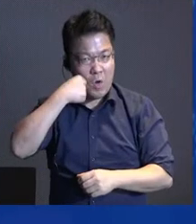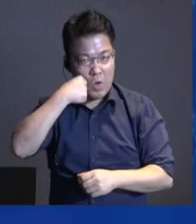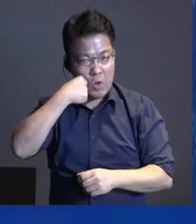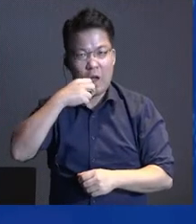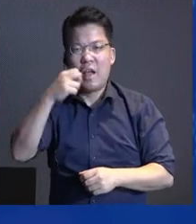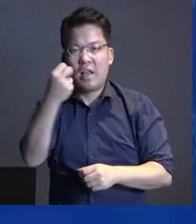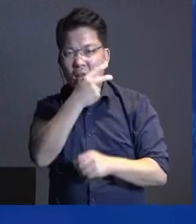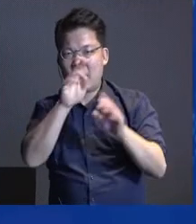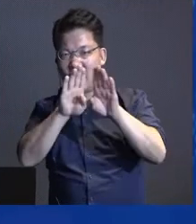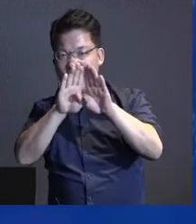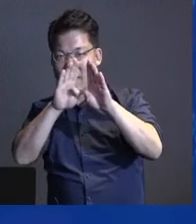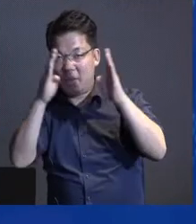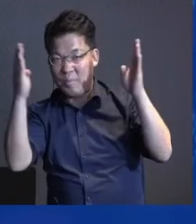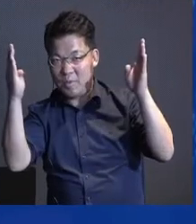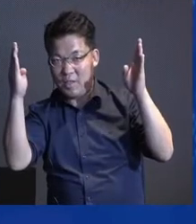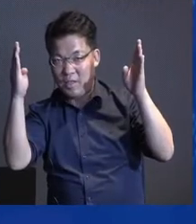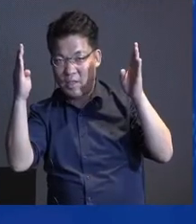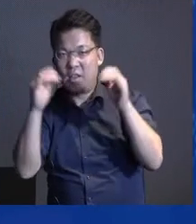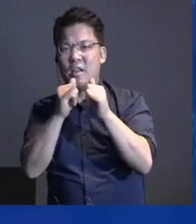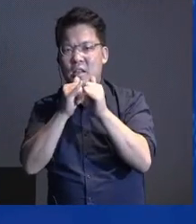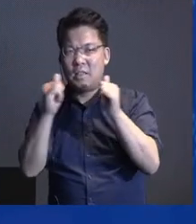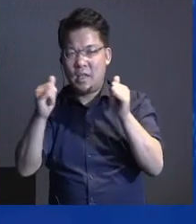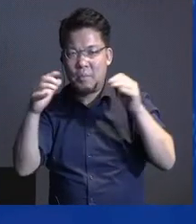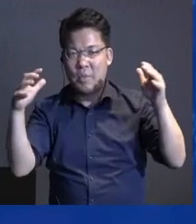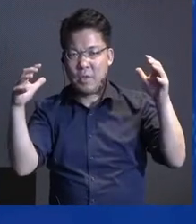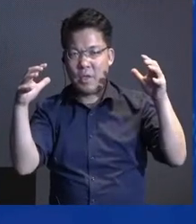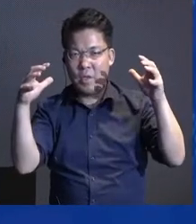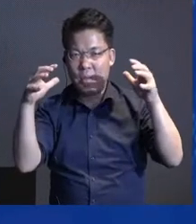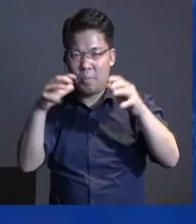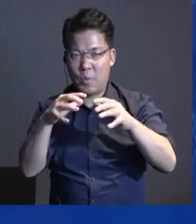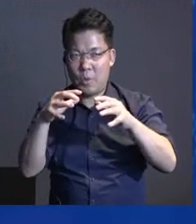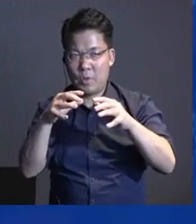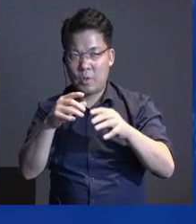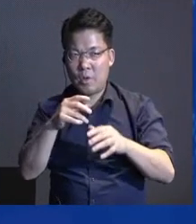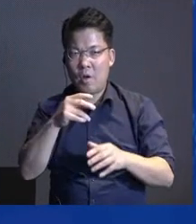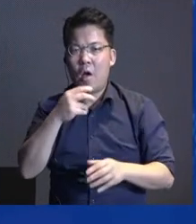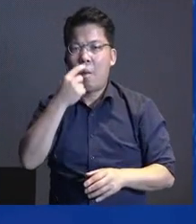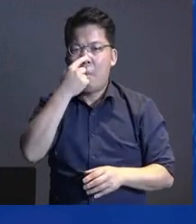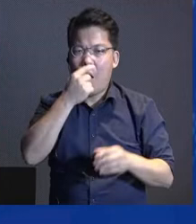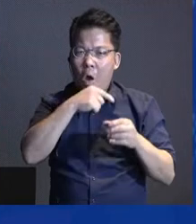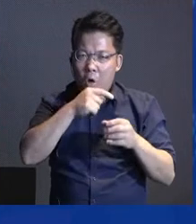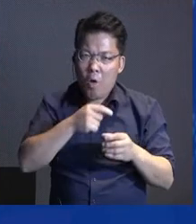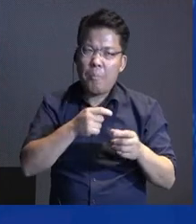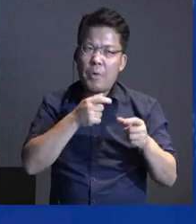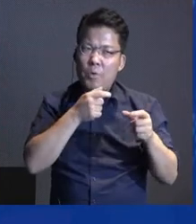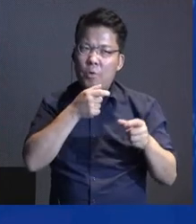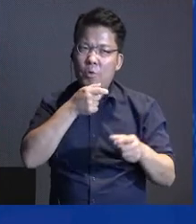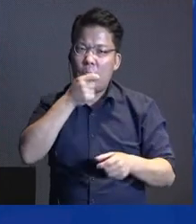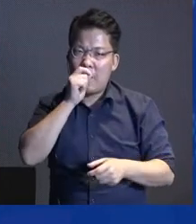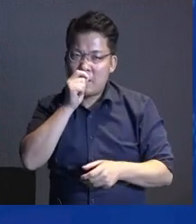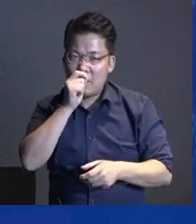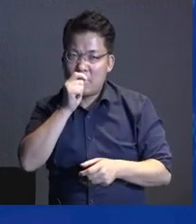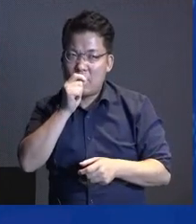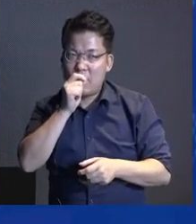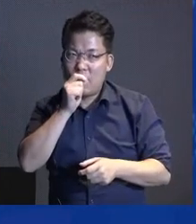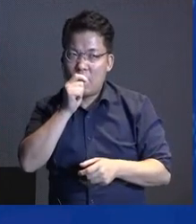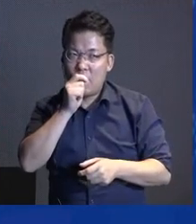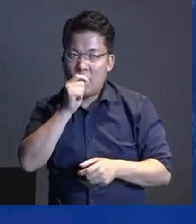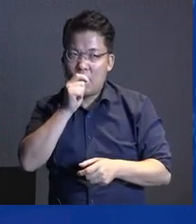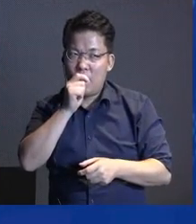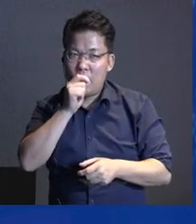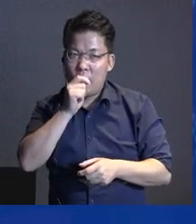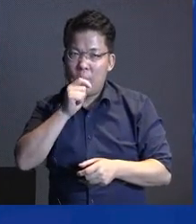and join certain activities. And also within the last 2 years, which I'm sure all of us